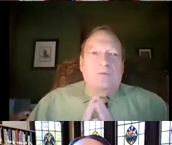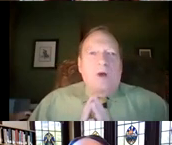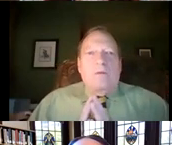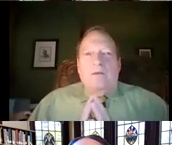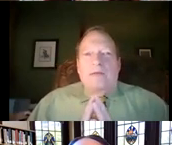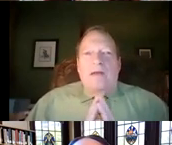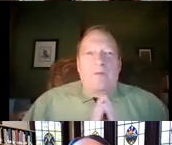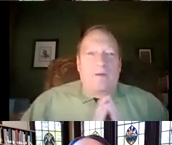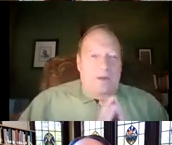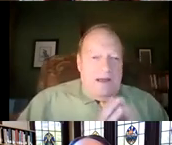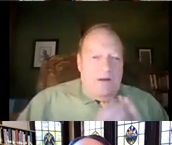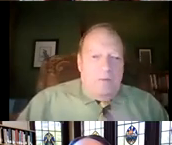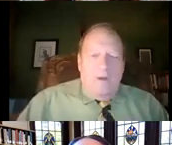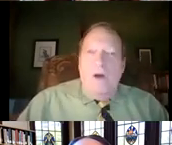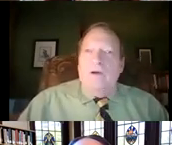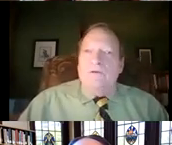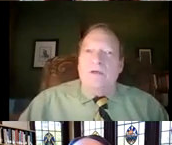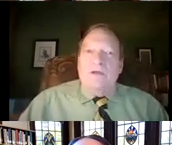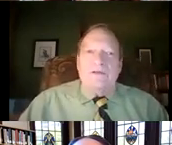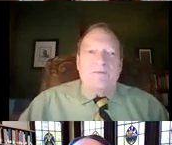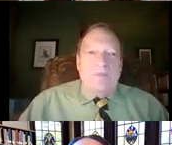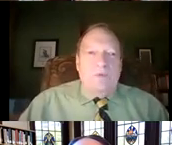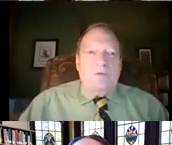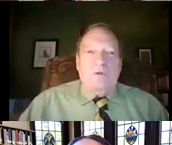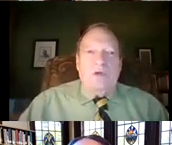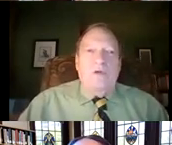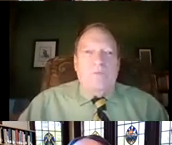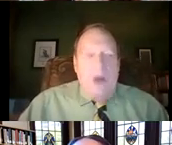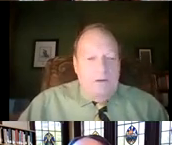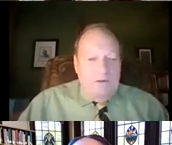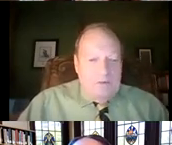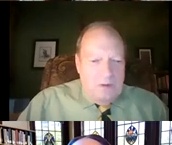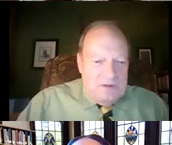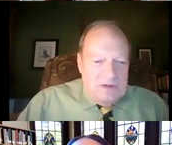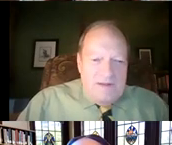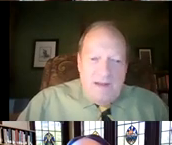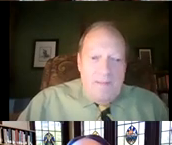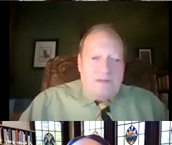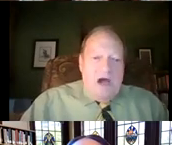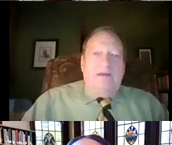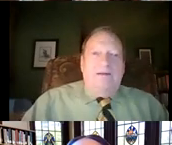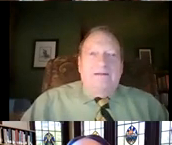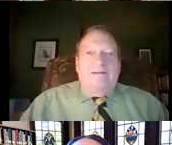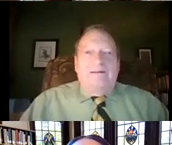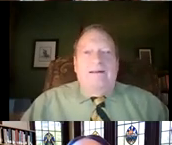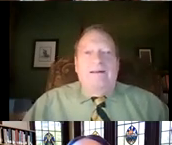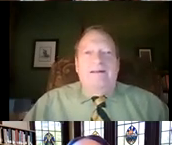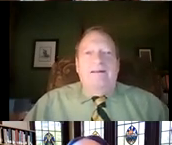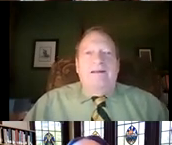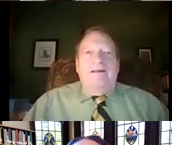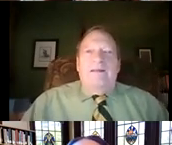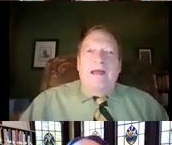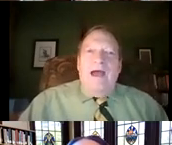And we'll talk about that a bit later. But among those things that people associated with college was a mascot.